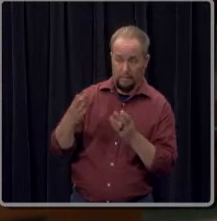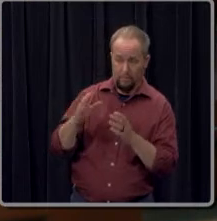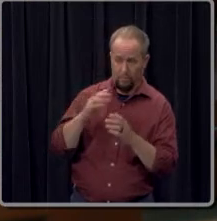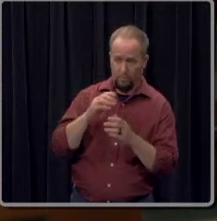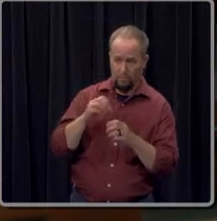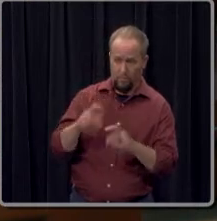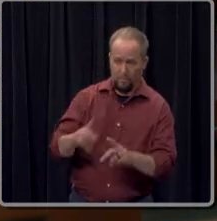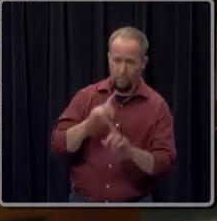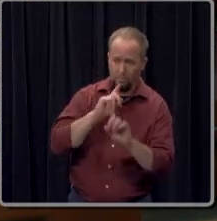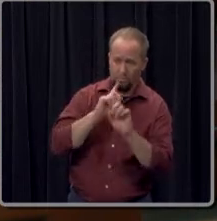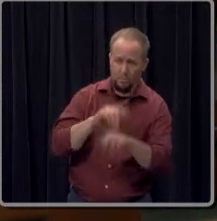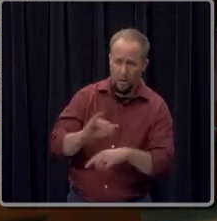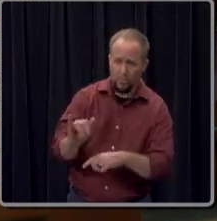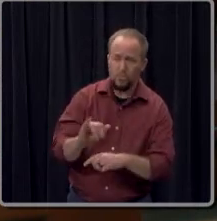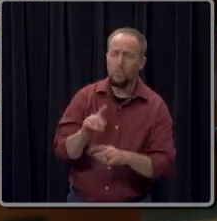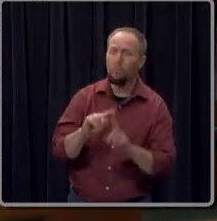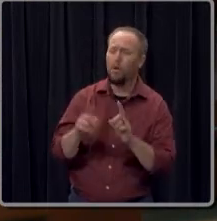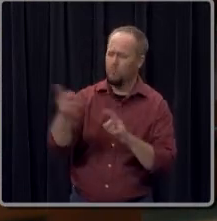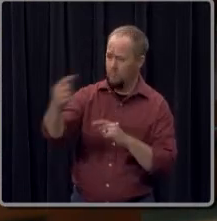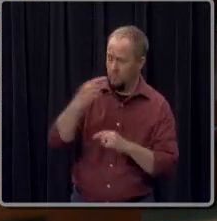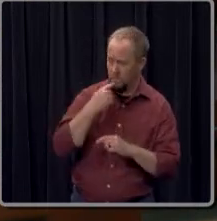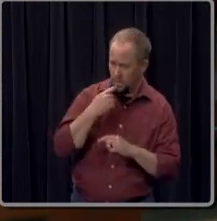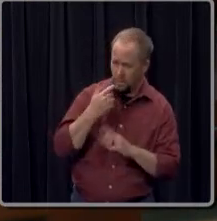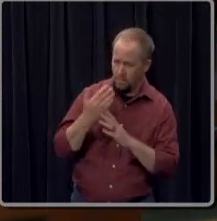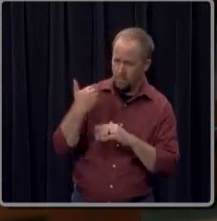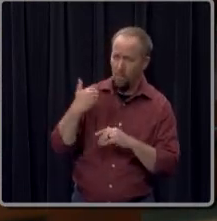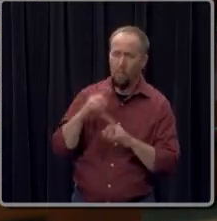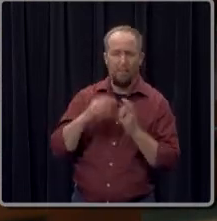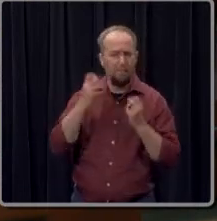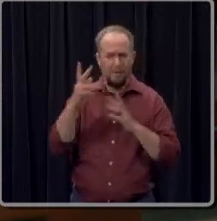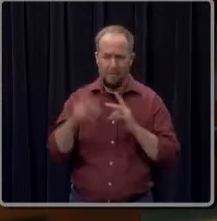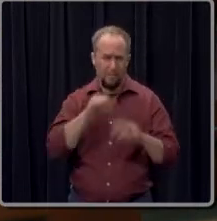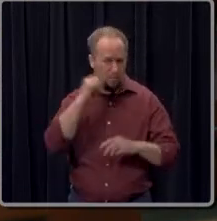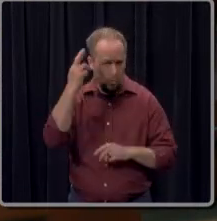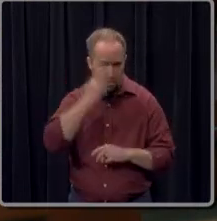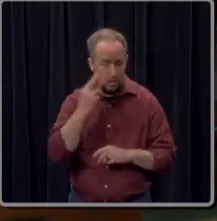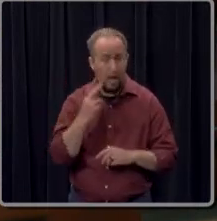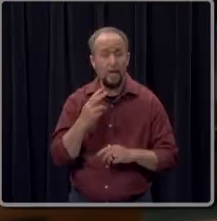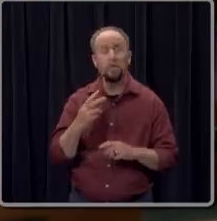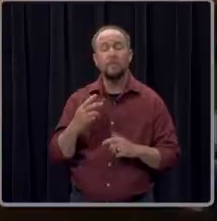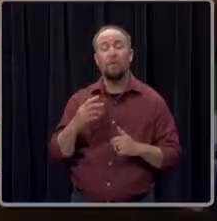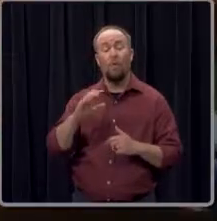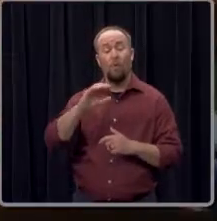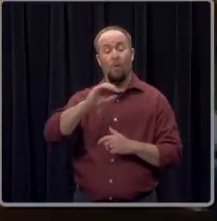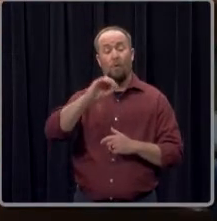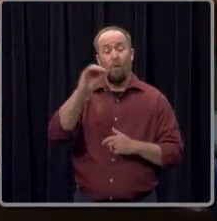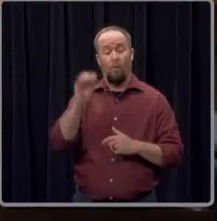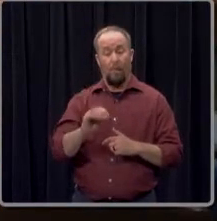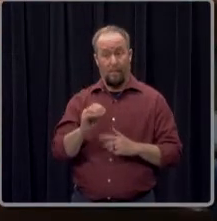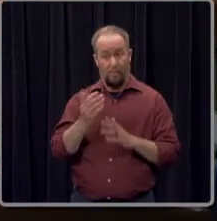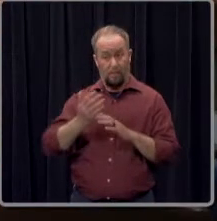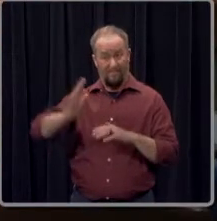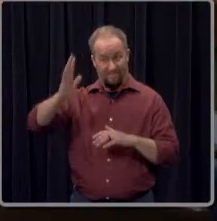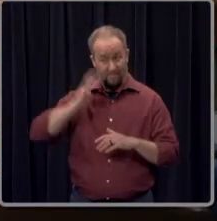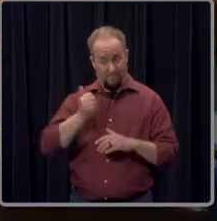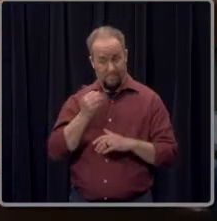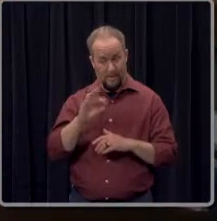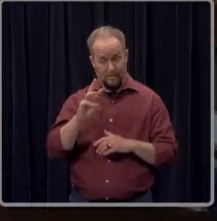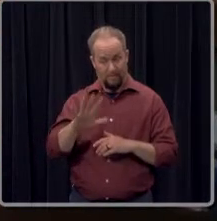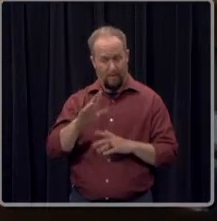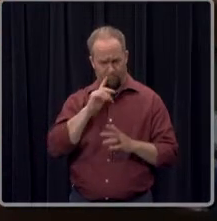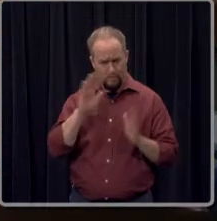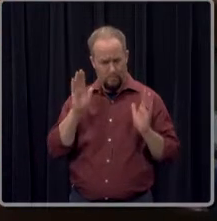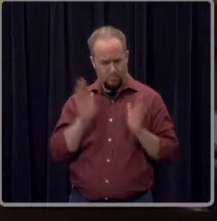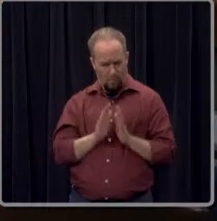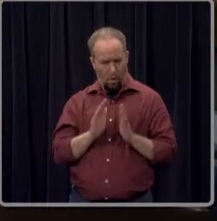to it is, you said it, but a lot of people don't realize that while Olathe was a smaller town and